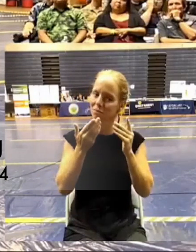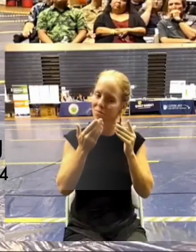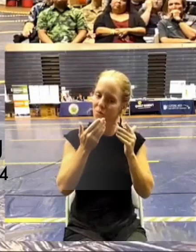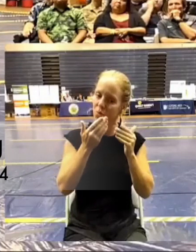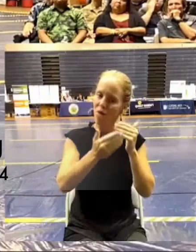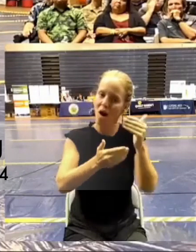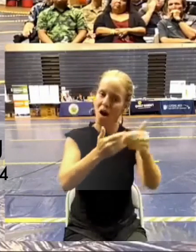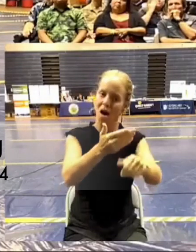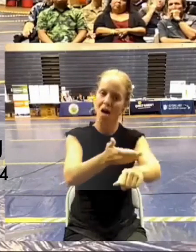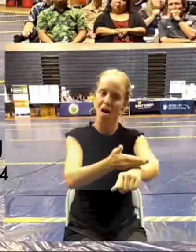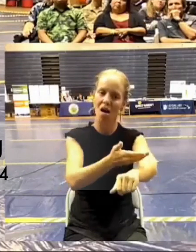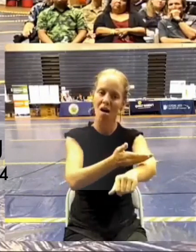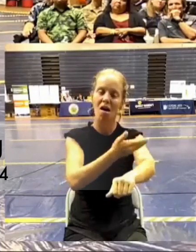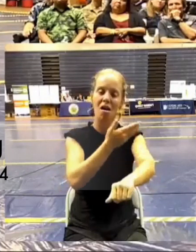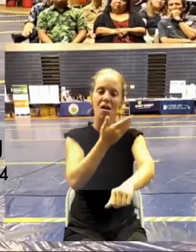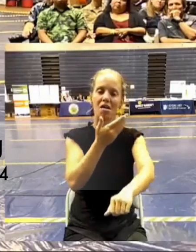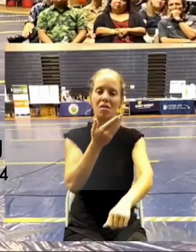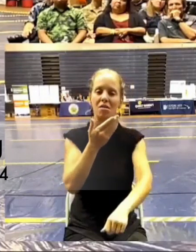disposal site.